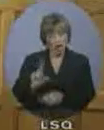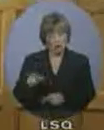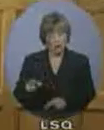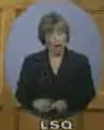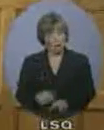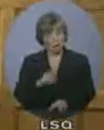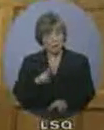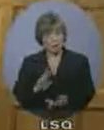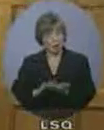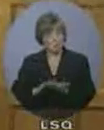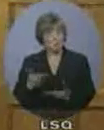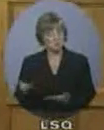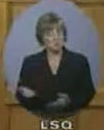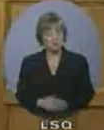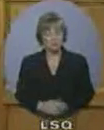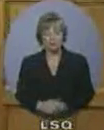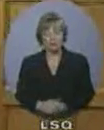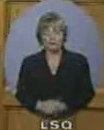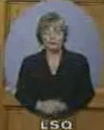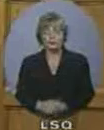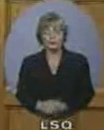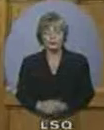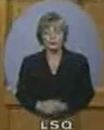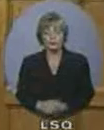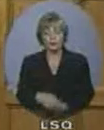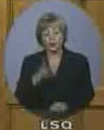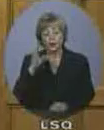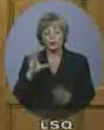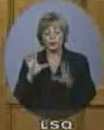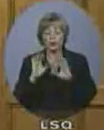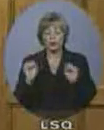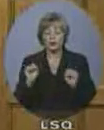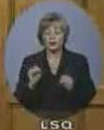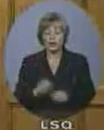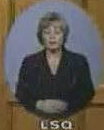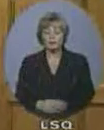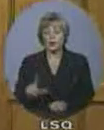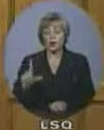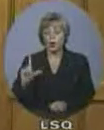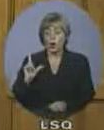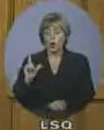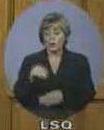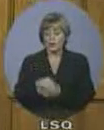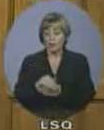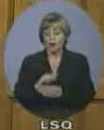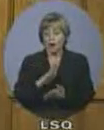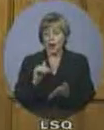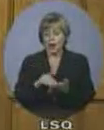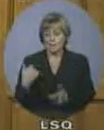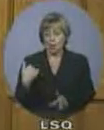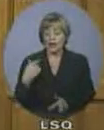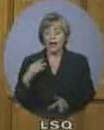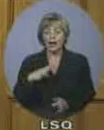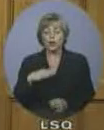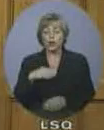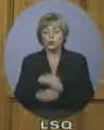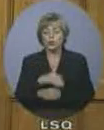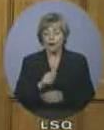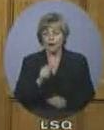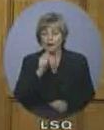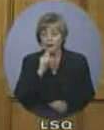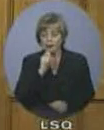Paul West has to win. Mr. Speaker, Monday's open mic night in Montreal, hosted by the Leader of the Opposition, shows just how out of